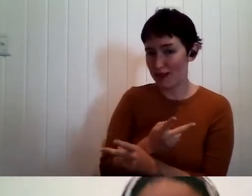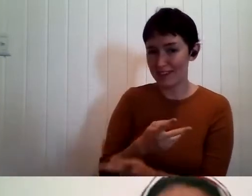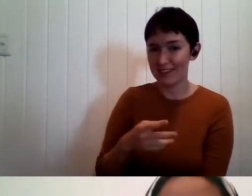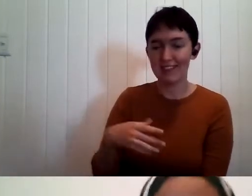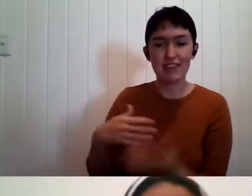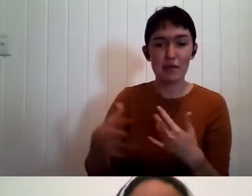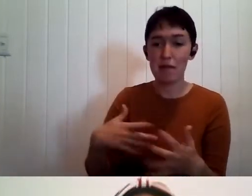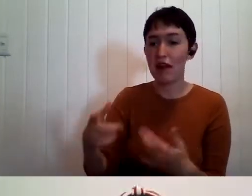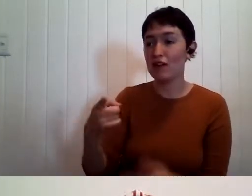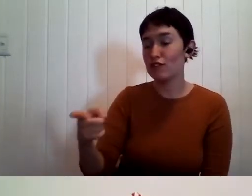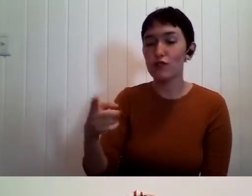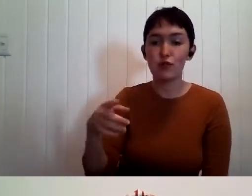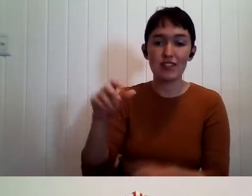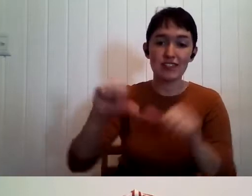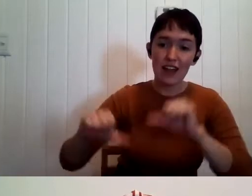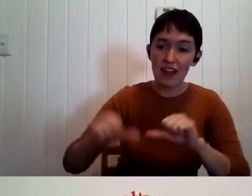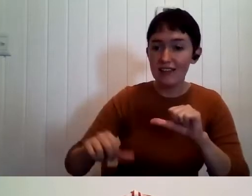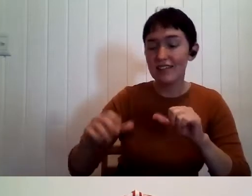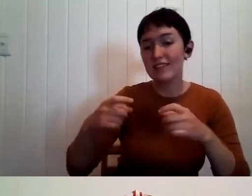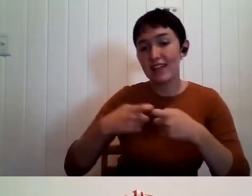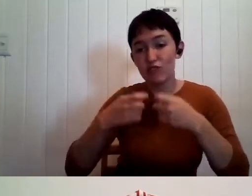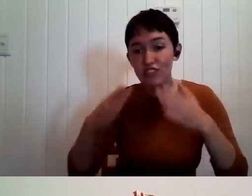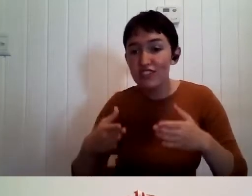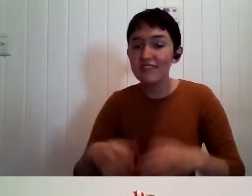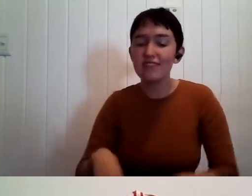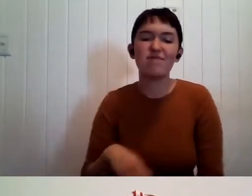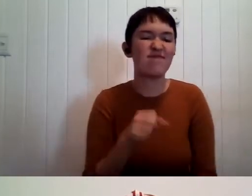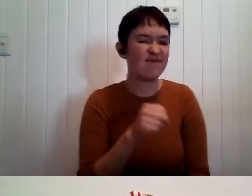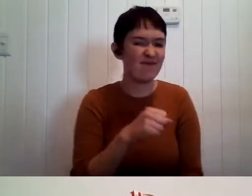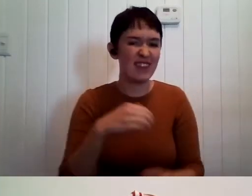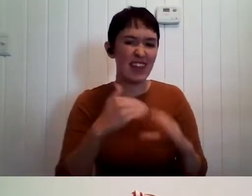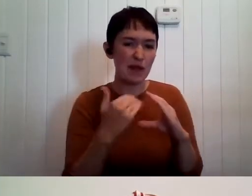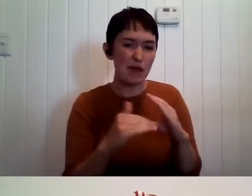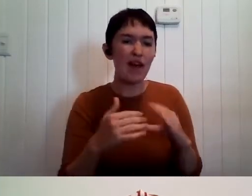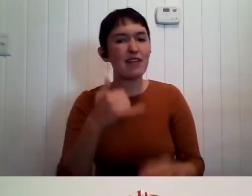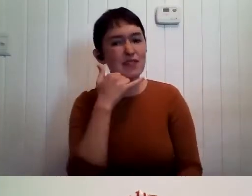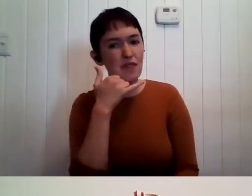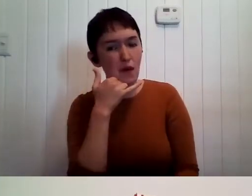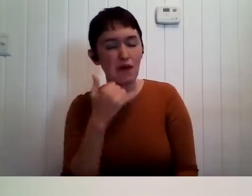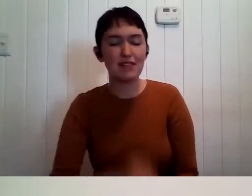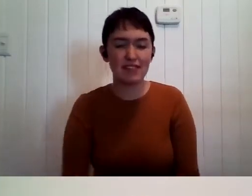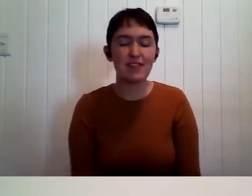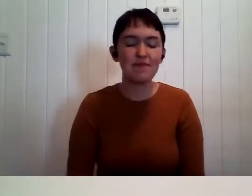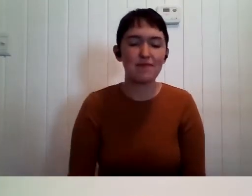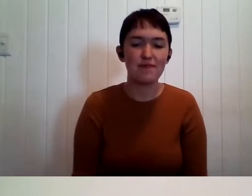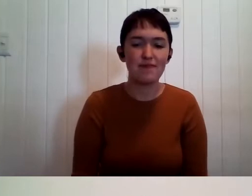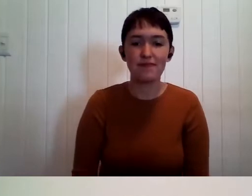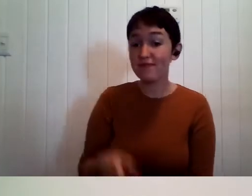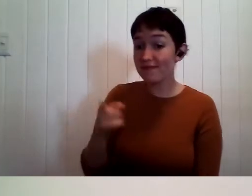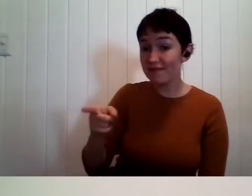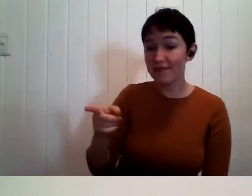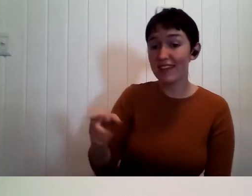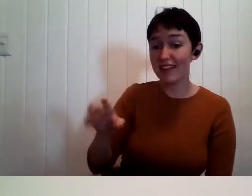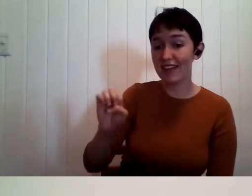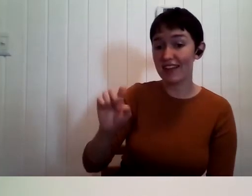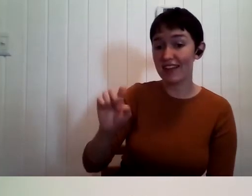or an electrician or like emails is the worst part of any. Yeah, emails and phone calls. What about you, Elizabeth? Yeah, I